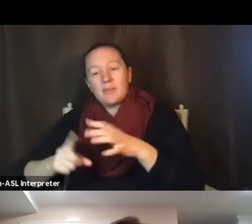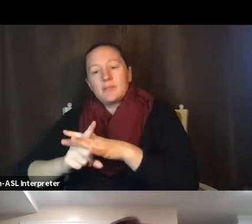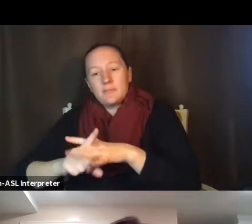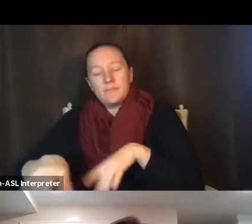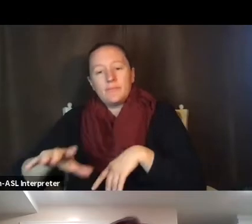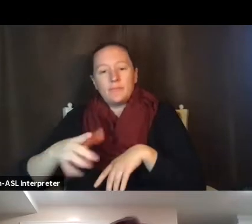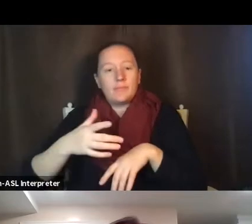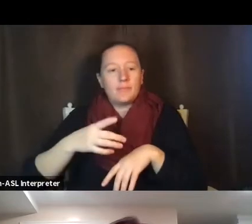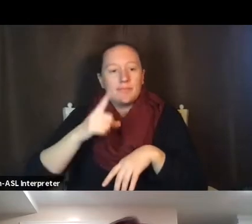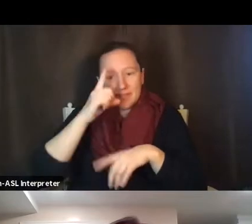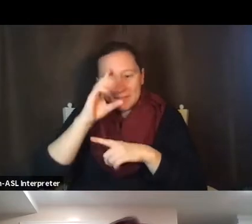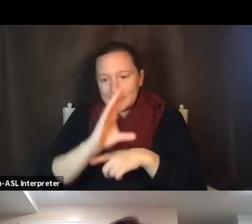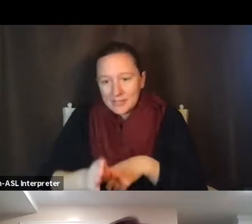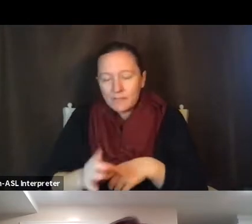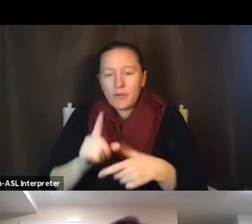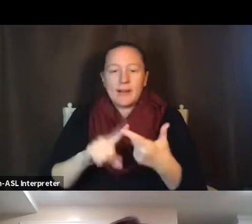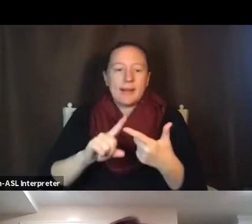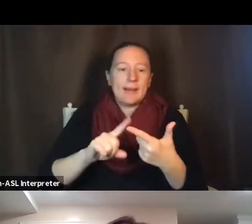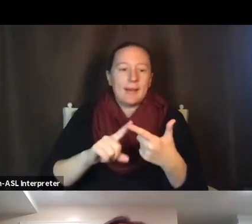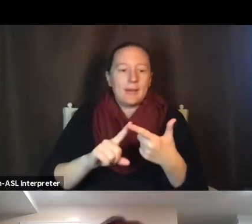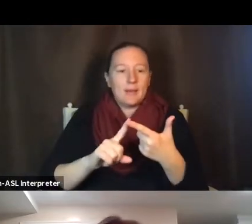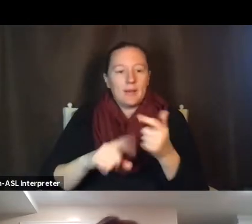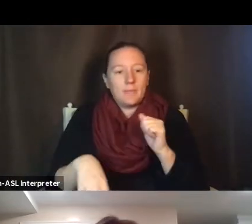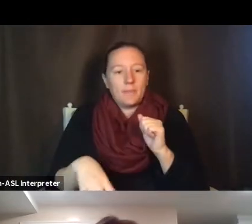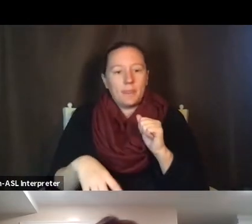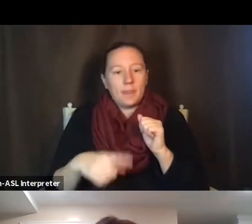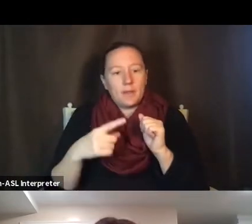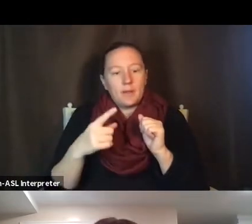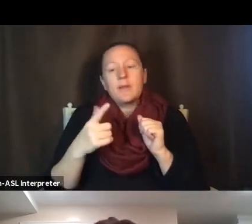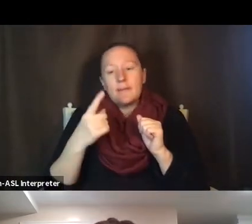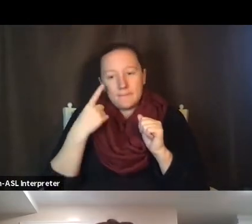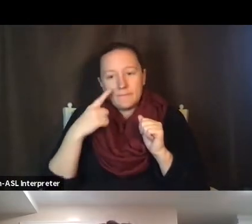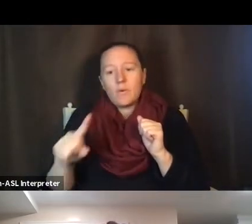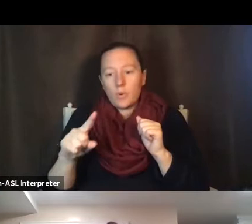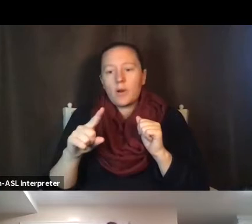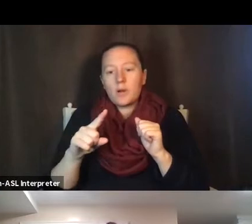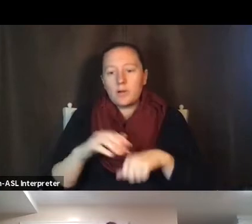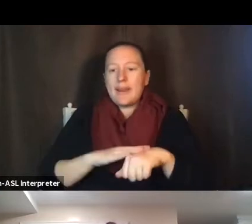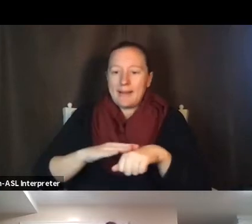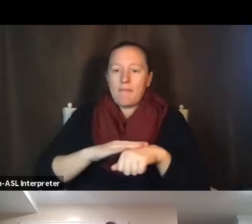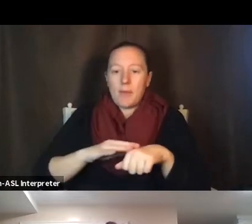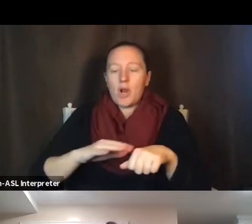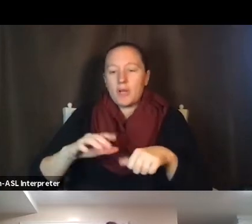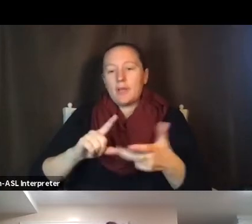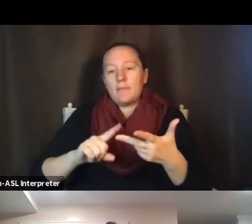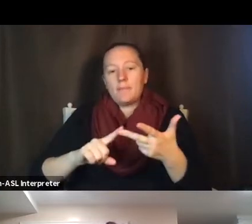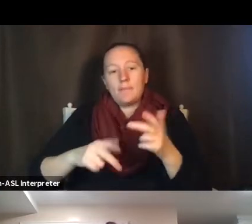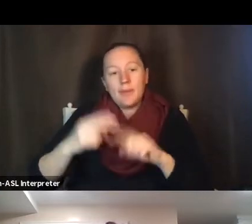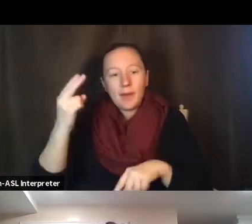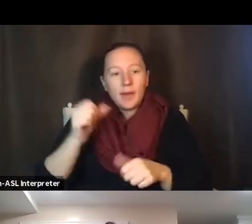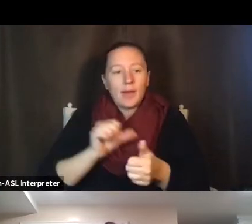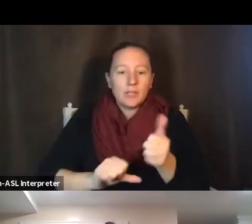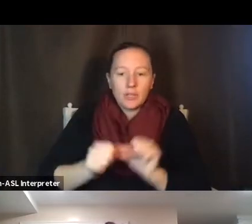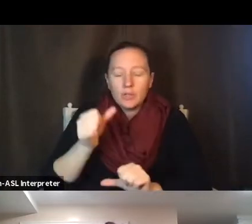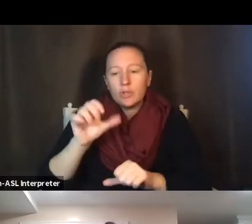of schizophrenia, particularly in tribes, and then high rates of suicide and substance